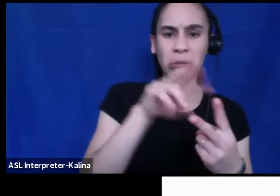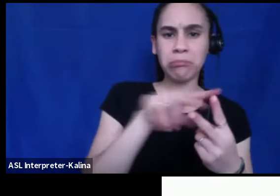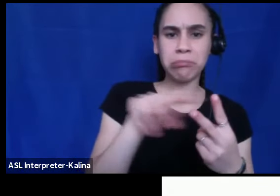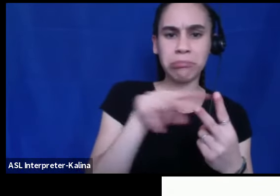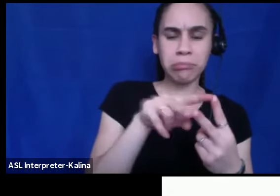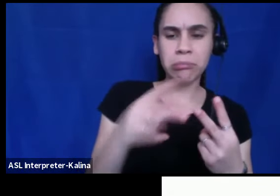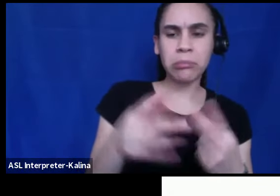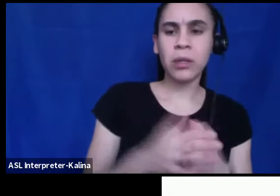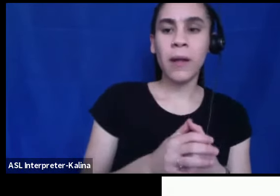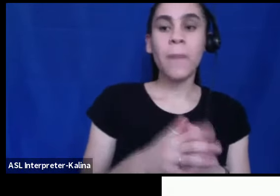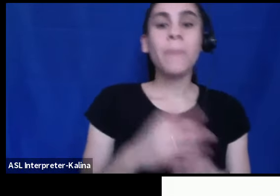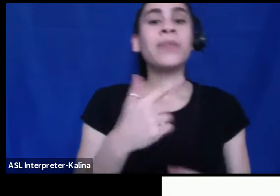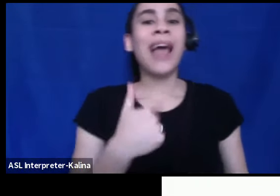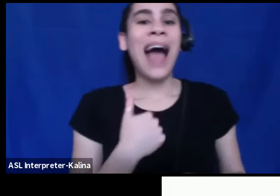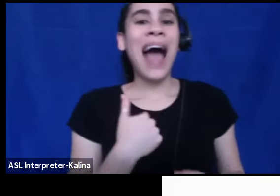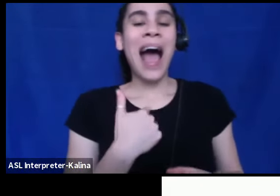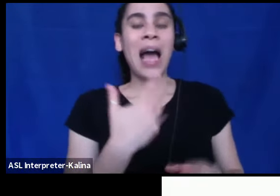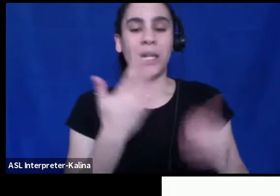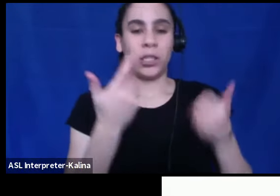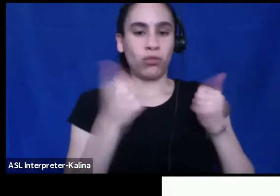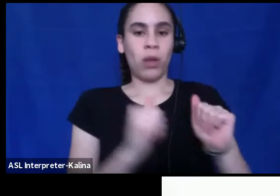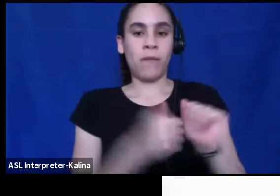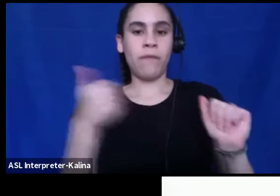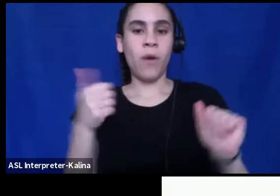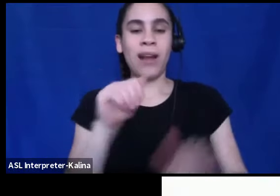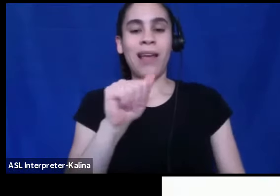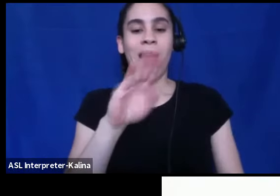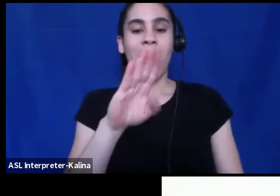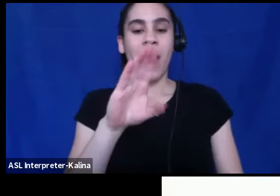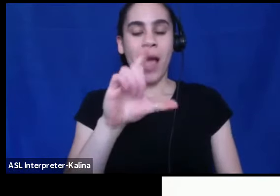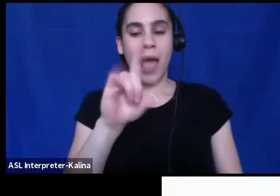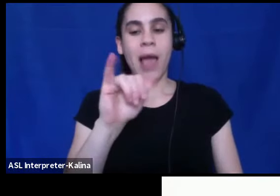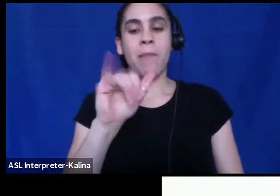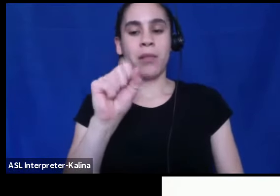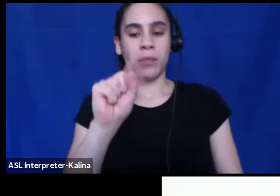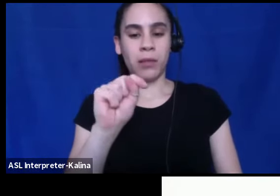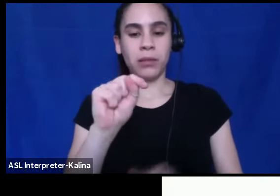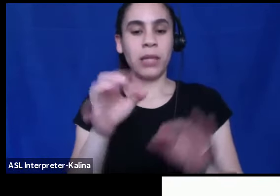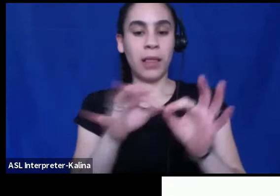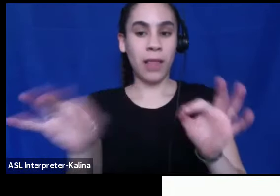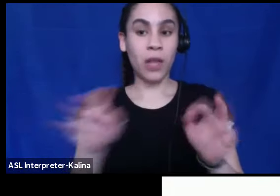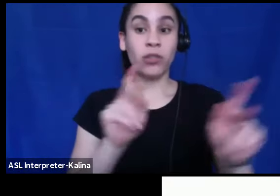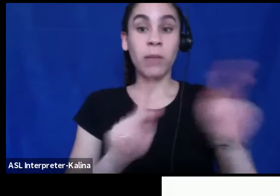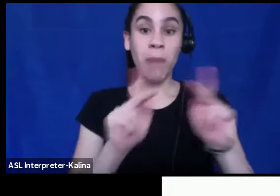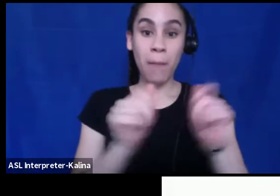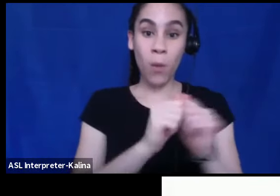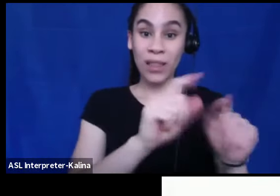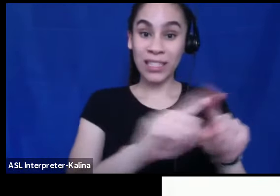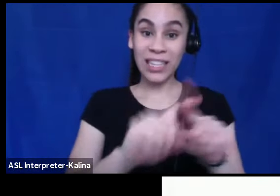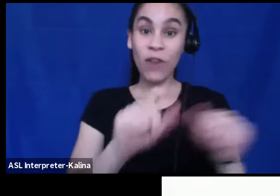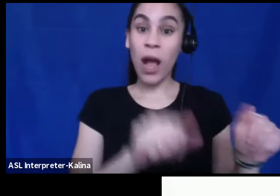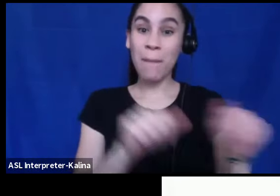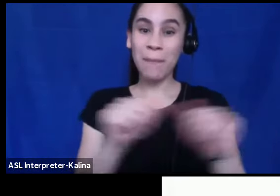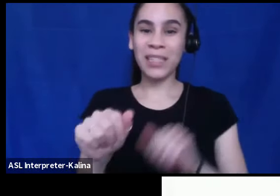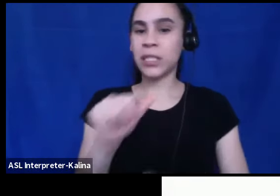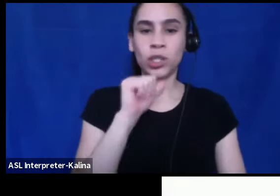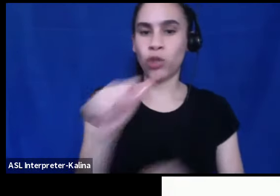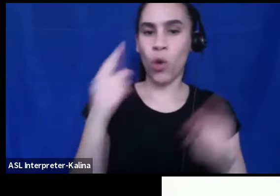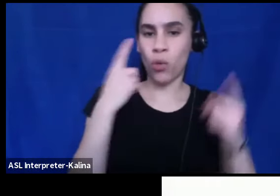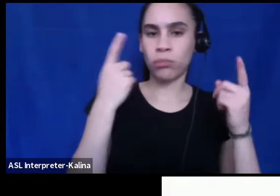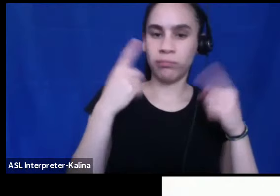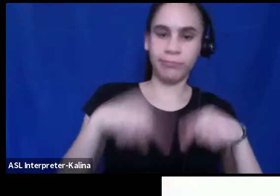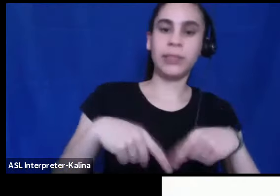away from more ableist language, which is like, people of different abilities. Don't agree with that language. That's very ableist.